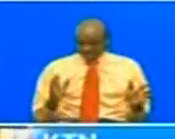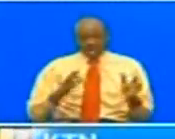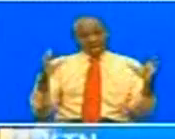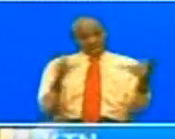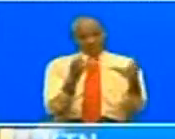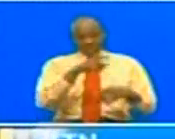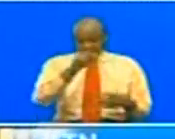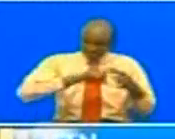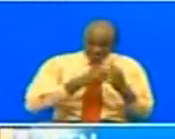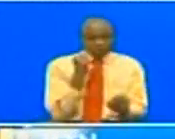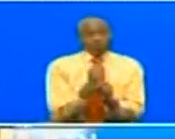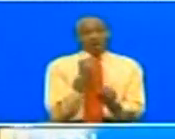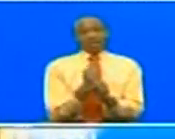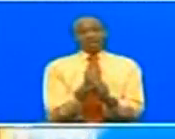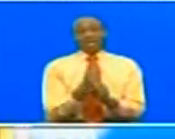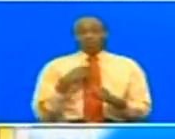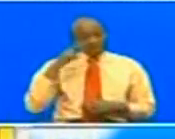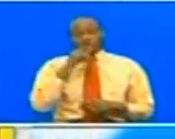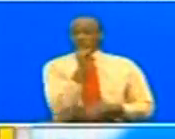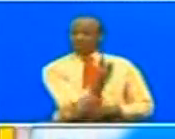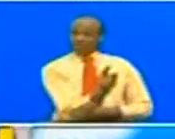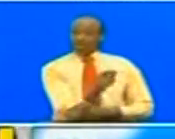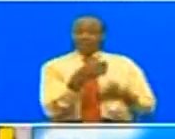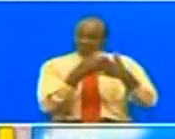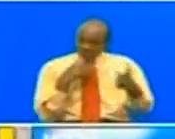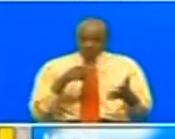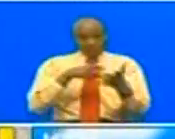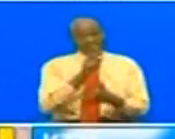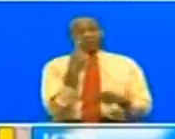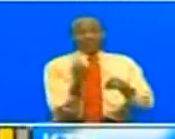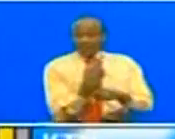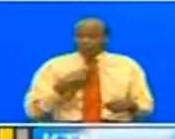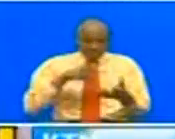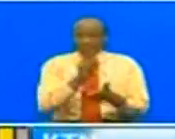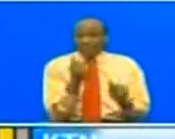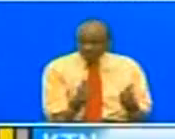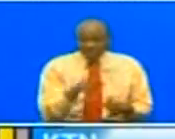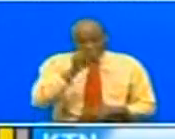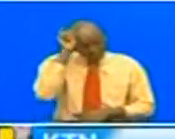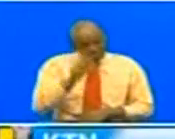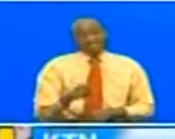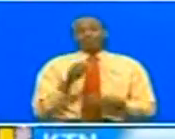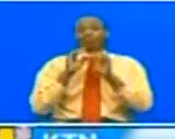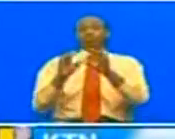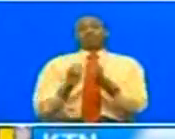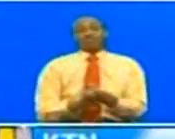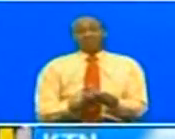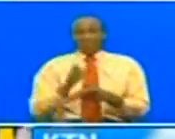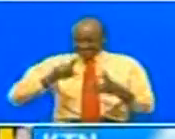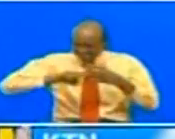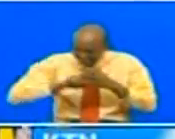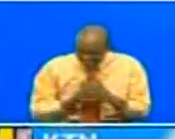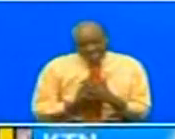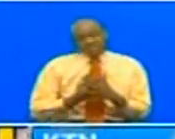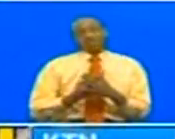have started work, and we told them that even before you pay them a cent, they must put pilot or